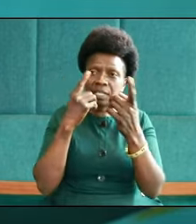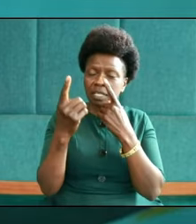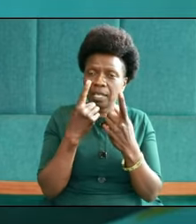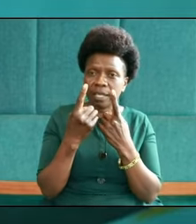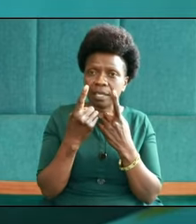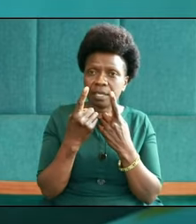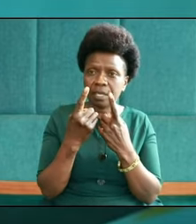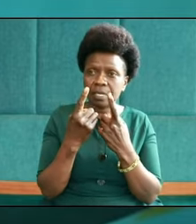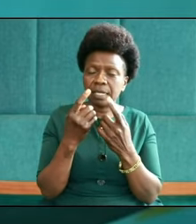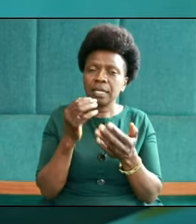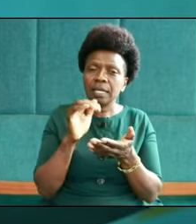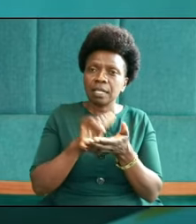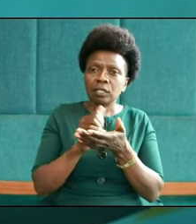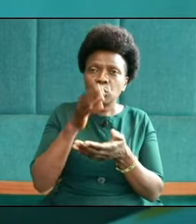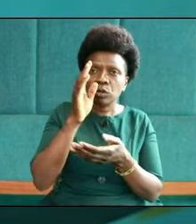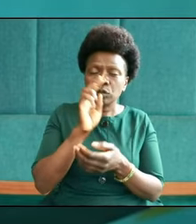that God is watching you?